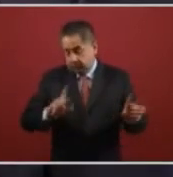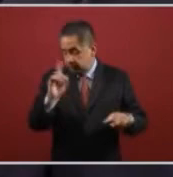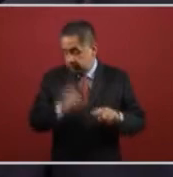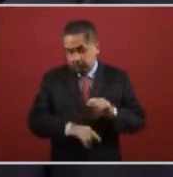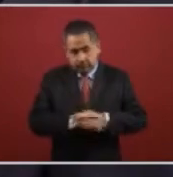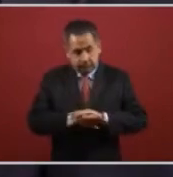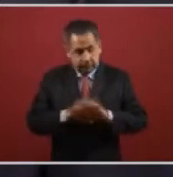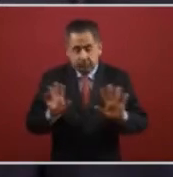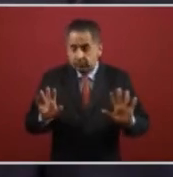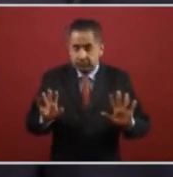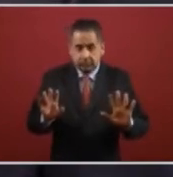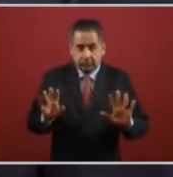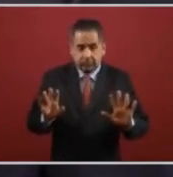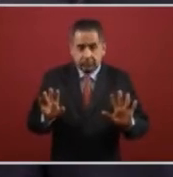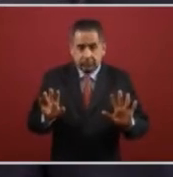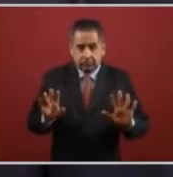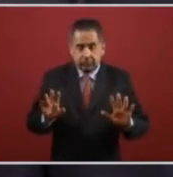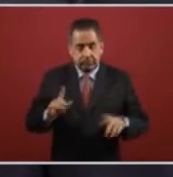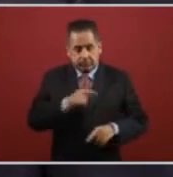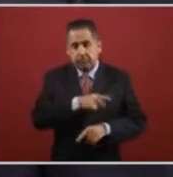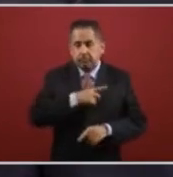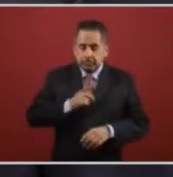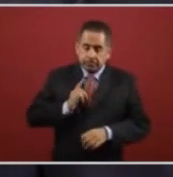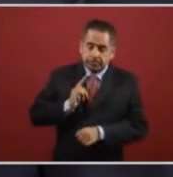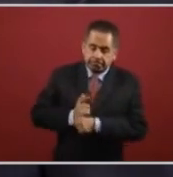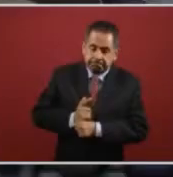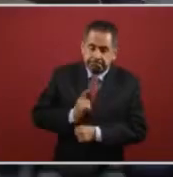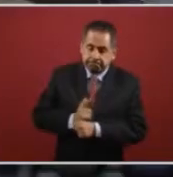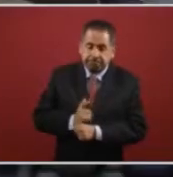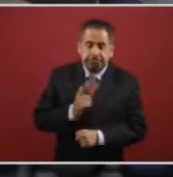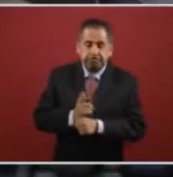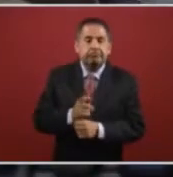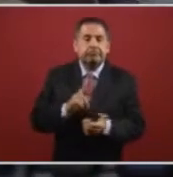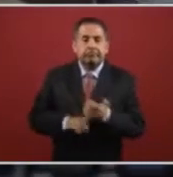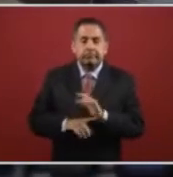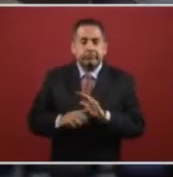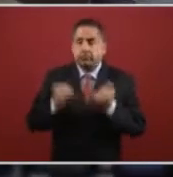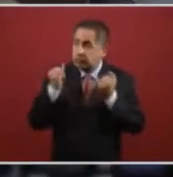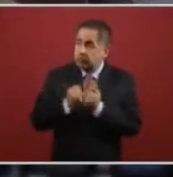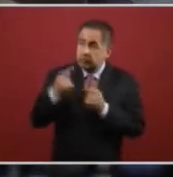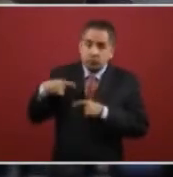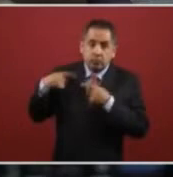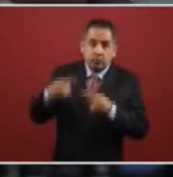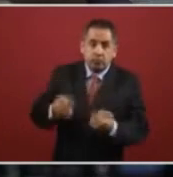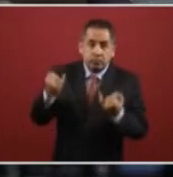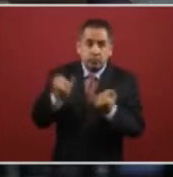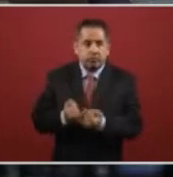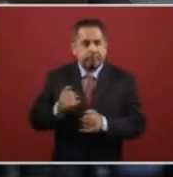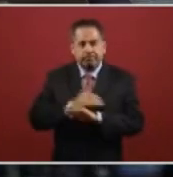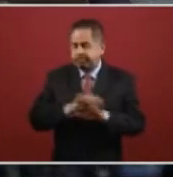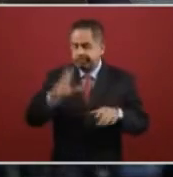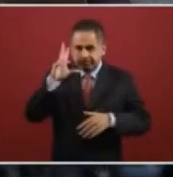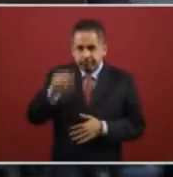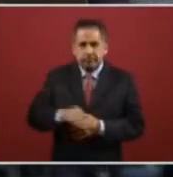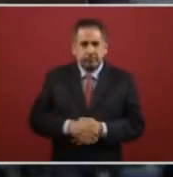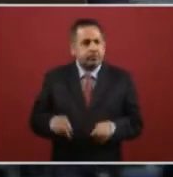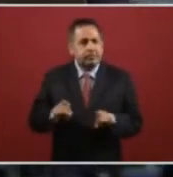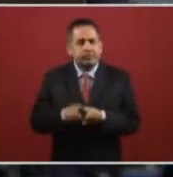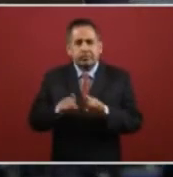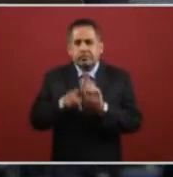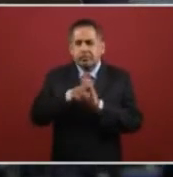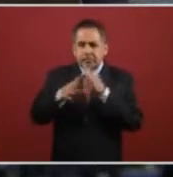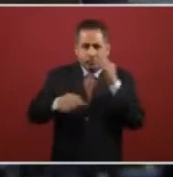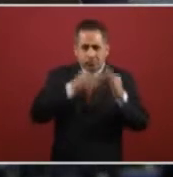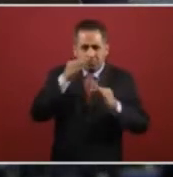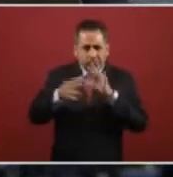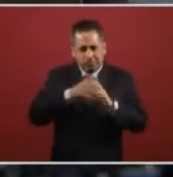But they have to go. They need to figure it out, that it's not going to happen like that anymore. That's